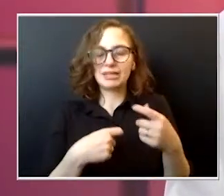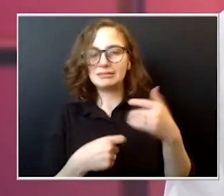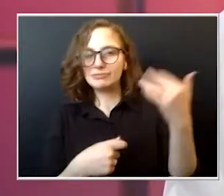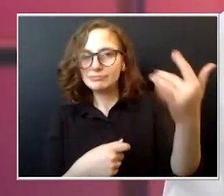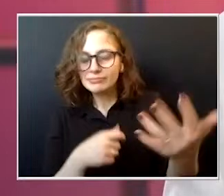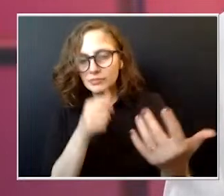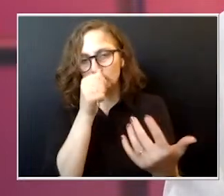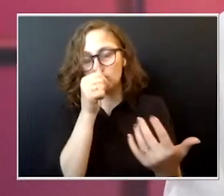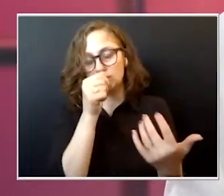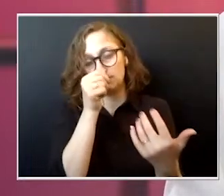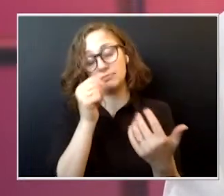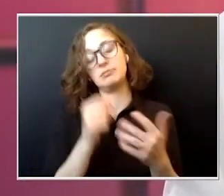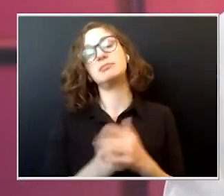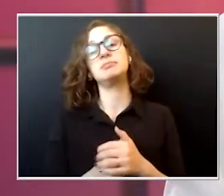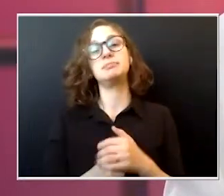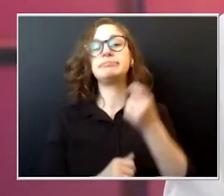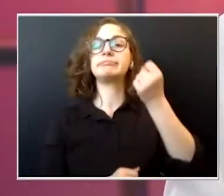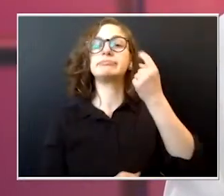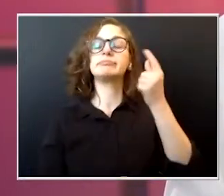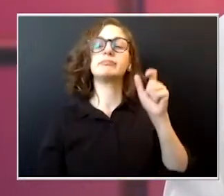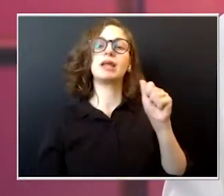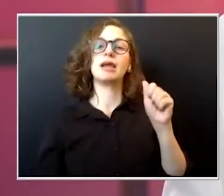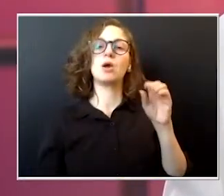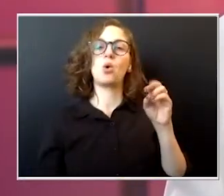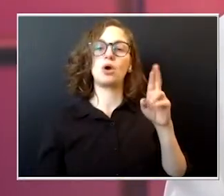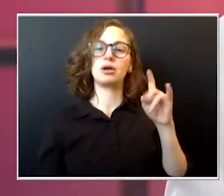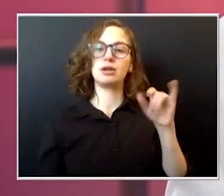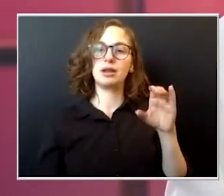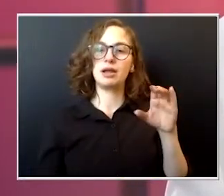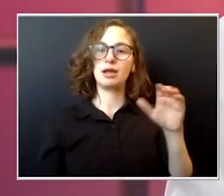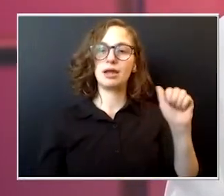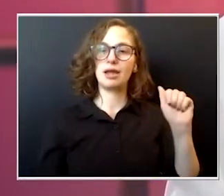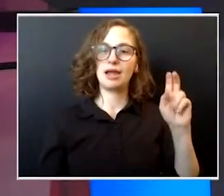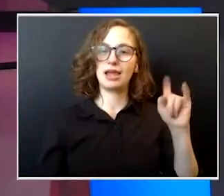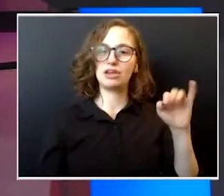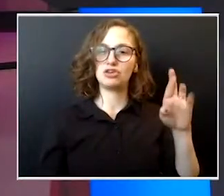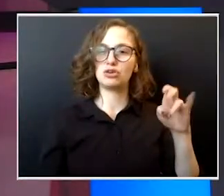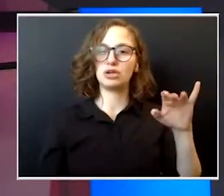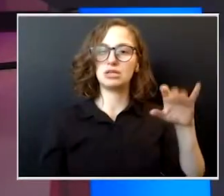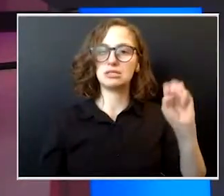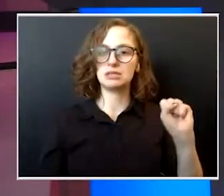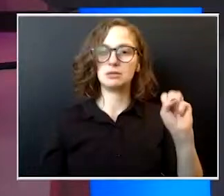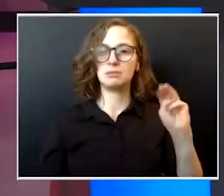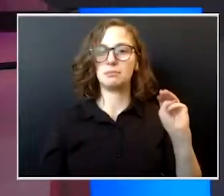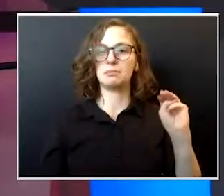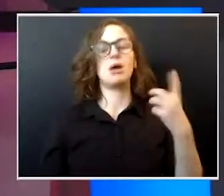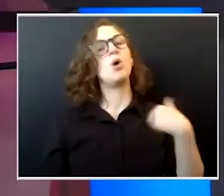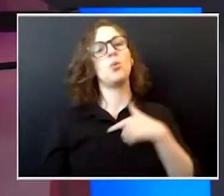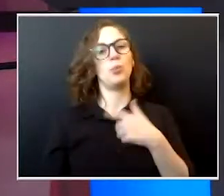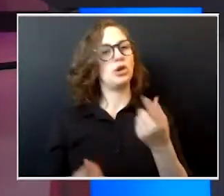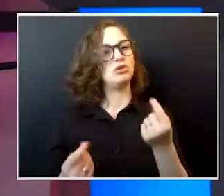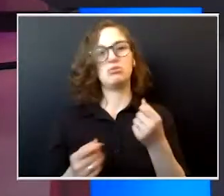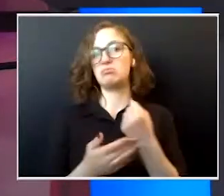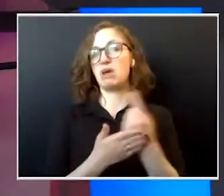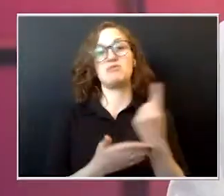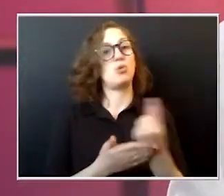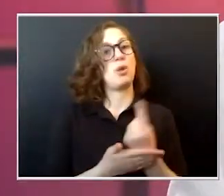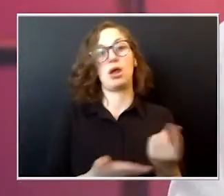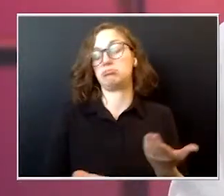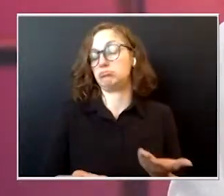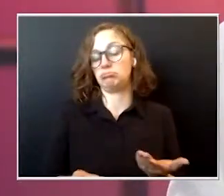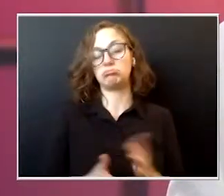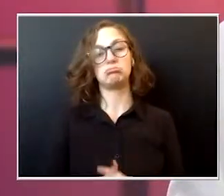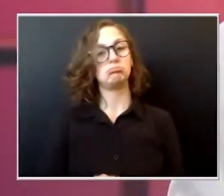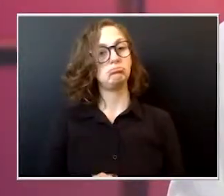the aortic aneurysm work we're doing every week here. Every week. And we have an amazing team in the operating room